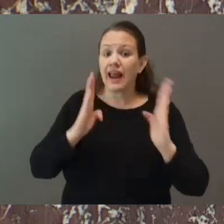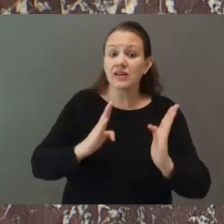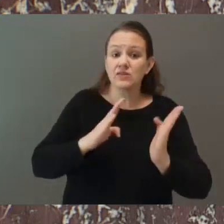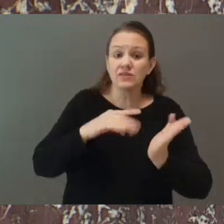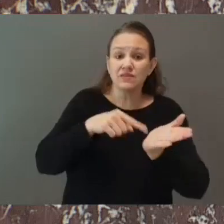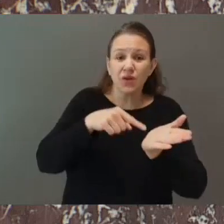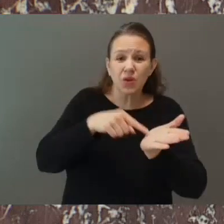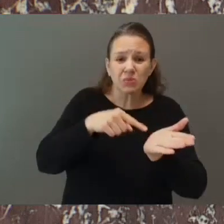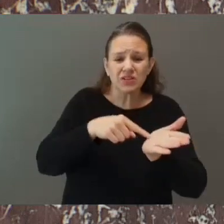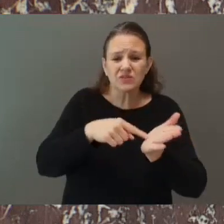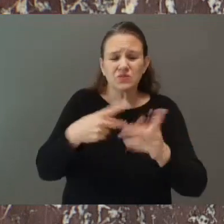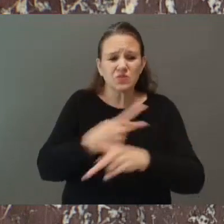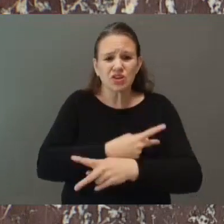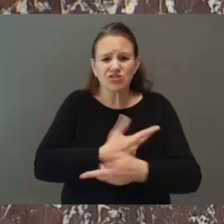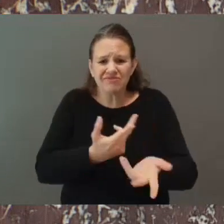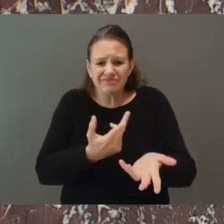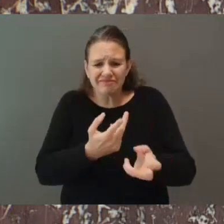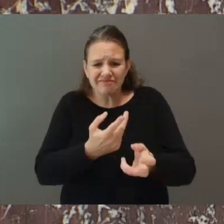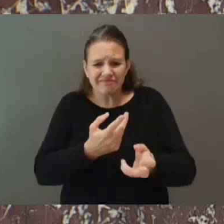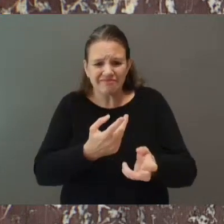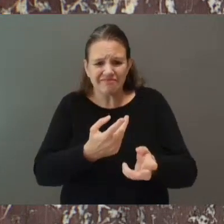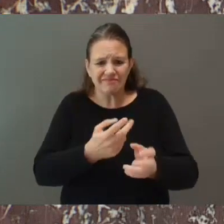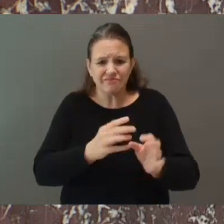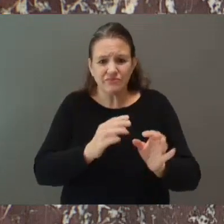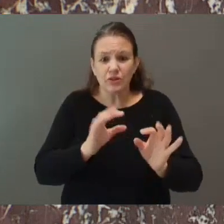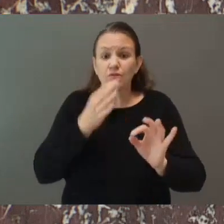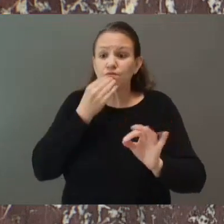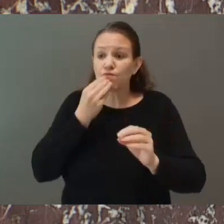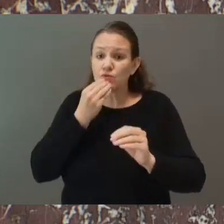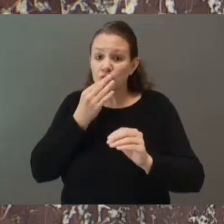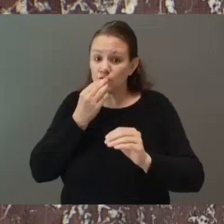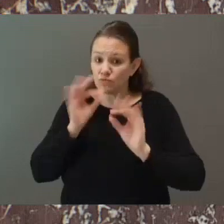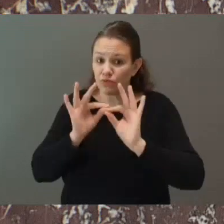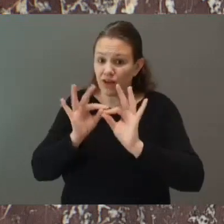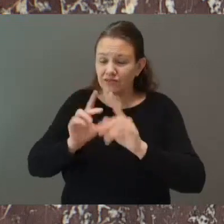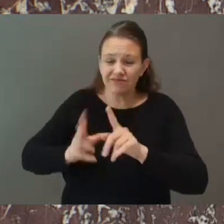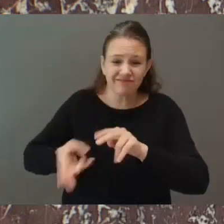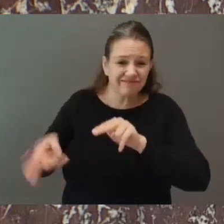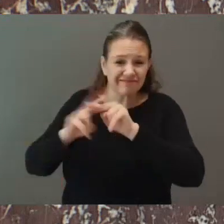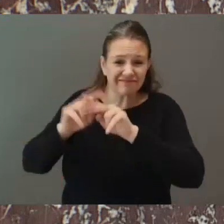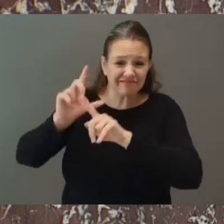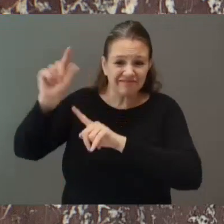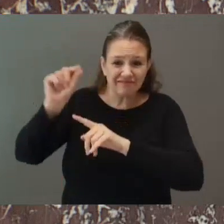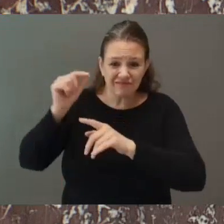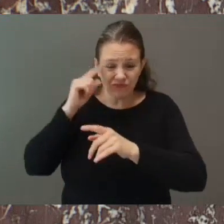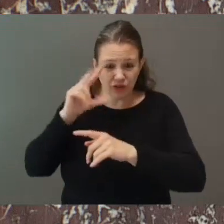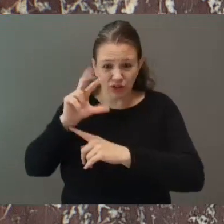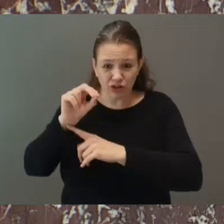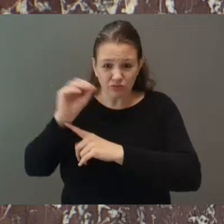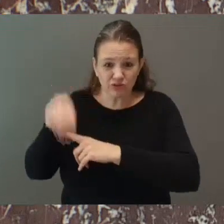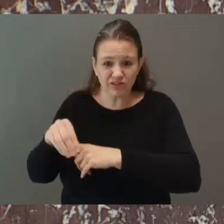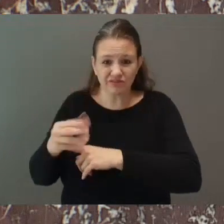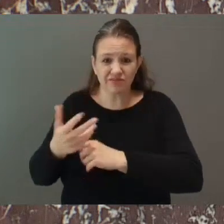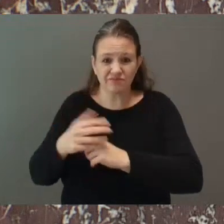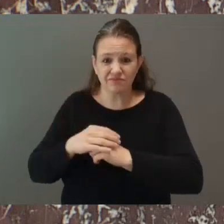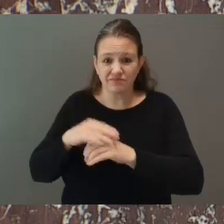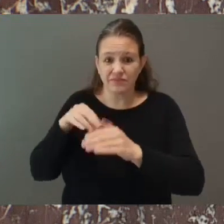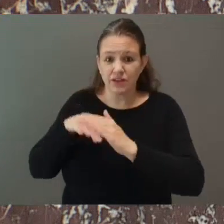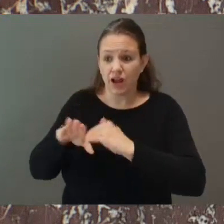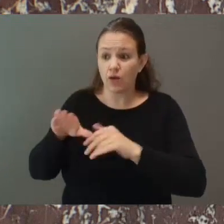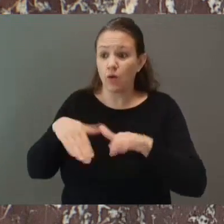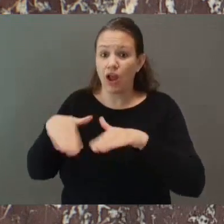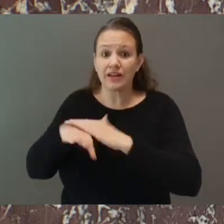prices have skyrocketed 30%. Wait times at walk-in clinics are now the longest in Canada. We're sending patients for cancer treatment down to